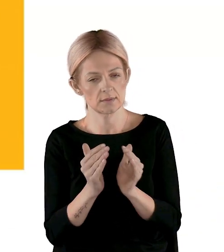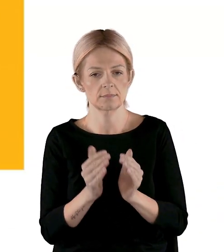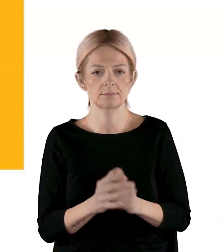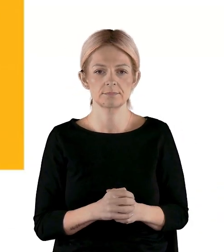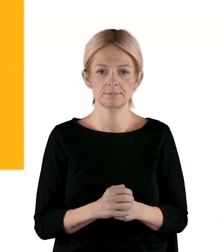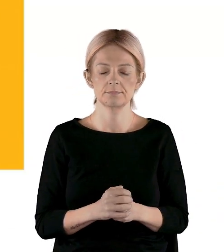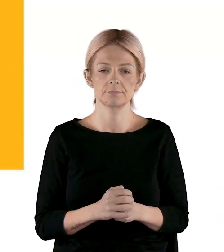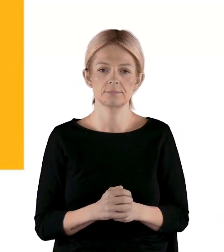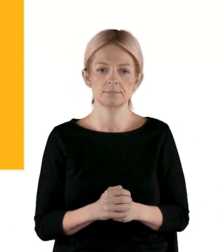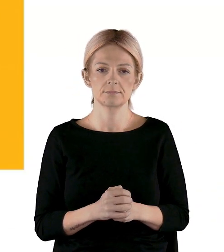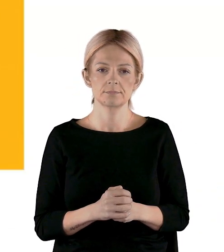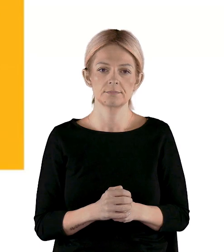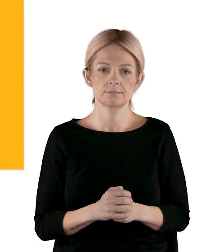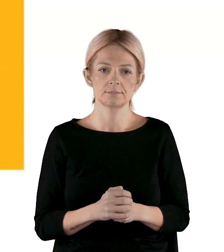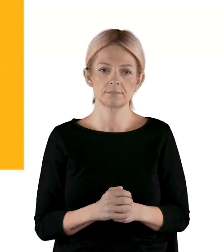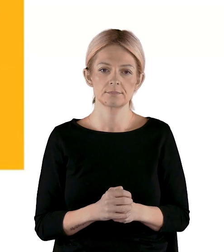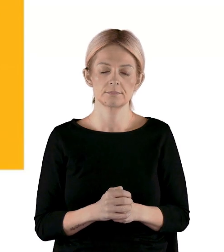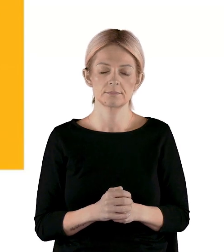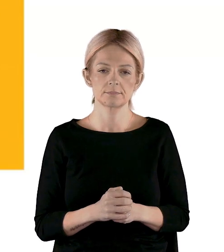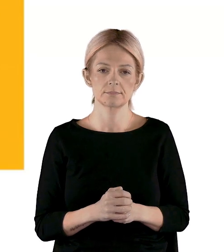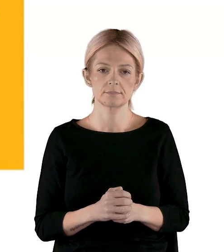do in order to